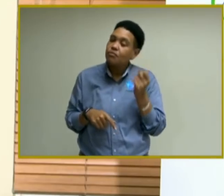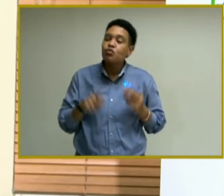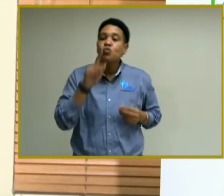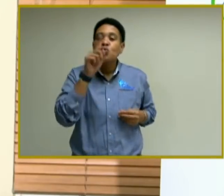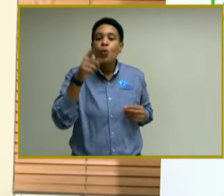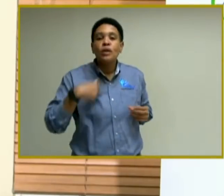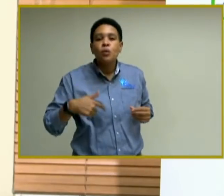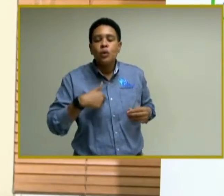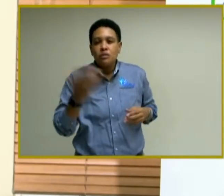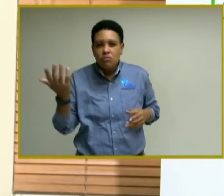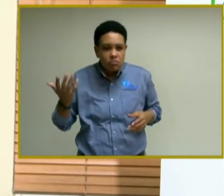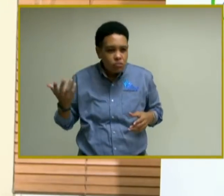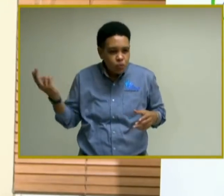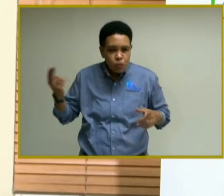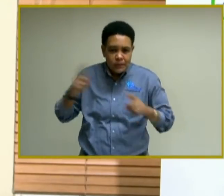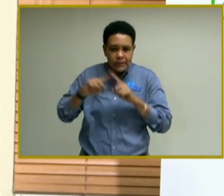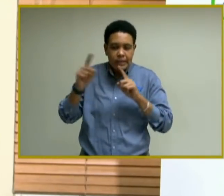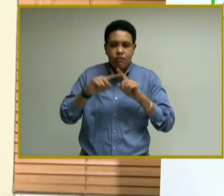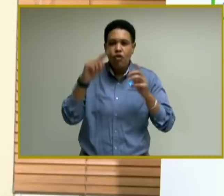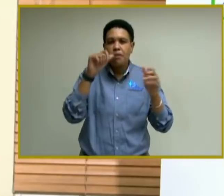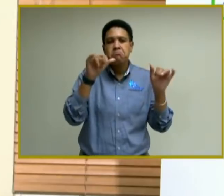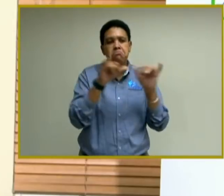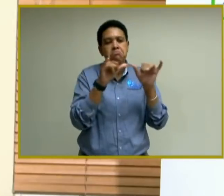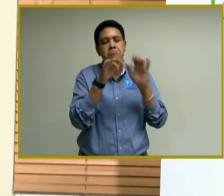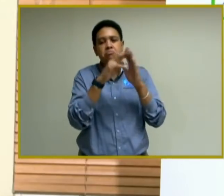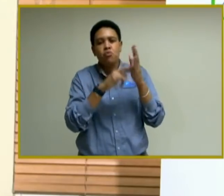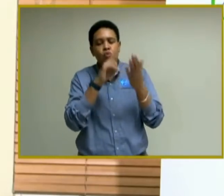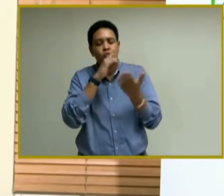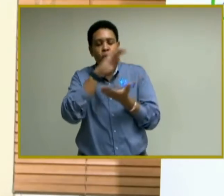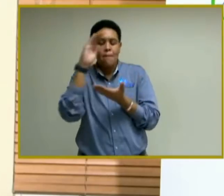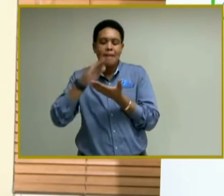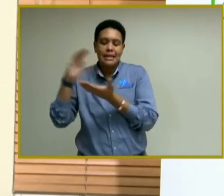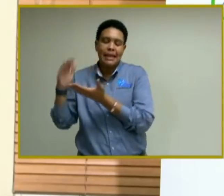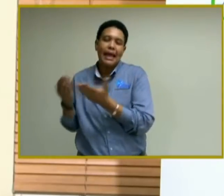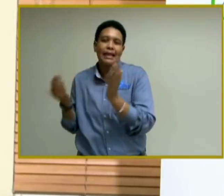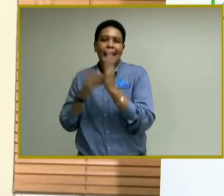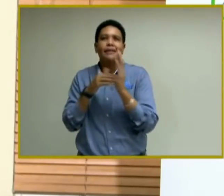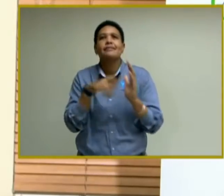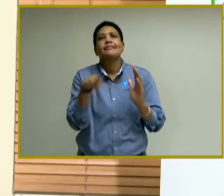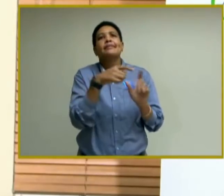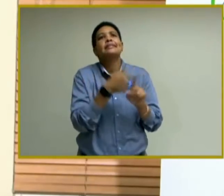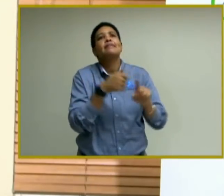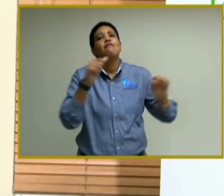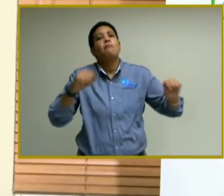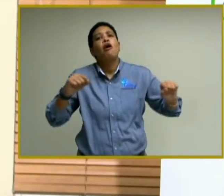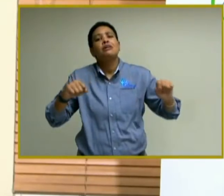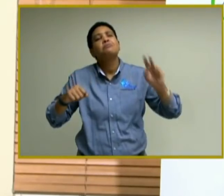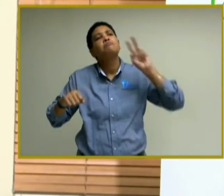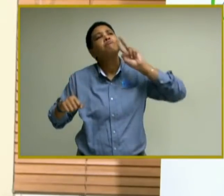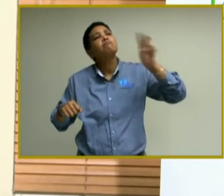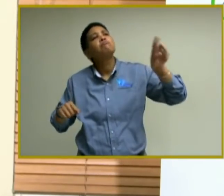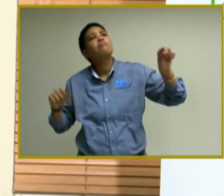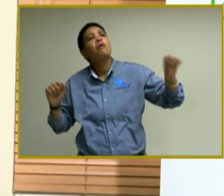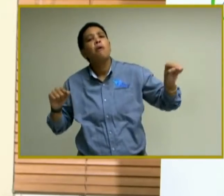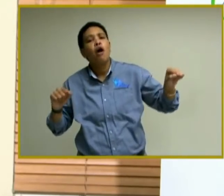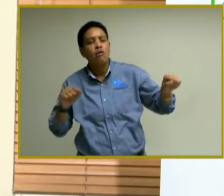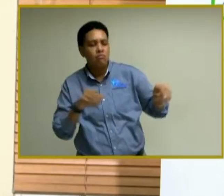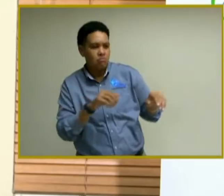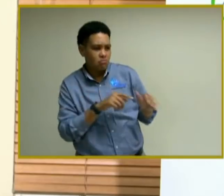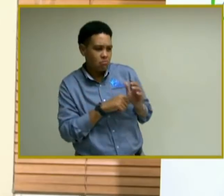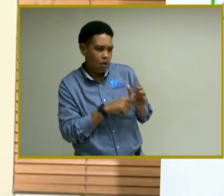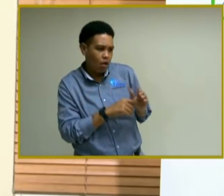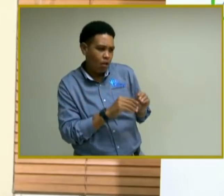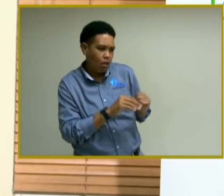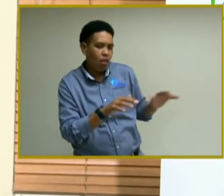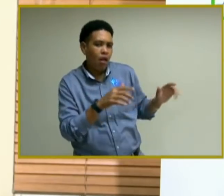with measures that have been implemented to mitigate against the possibility of this model playing out,